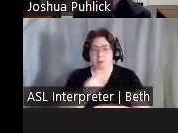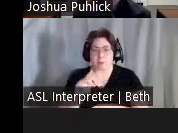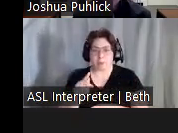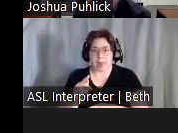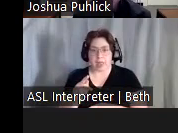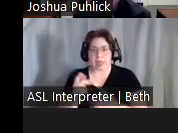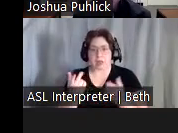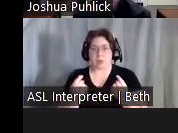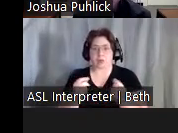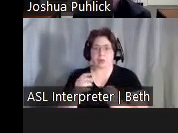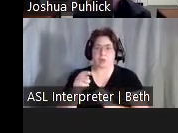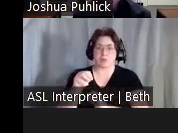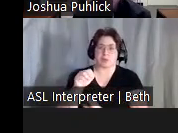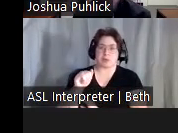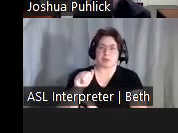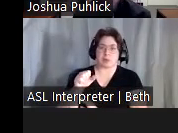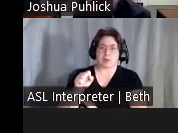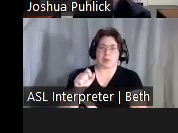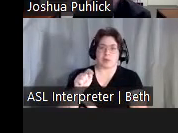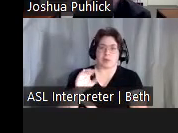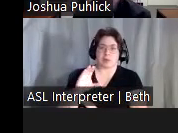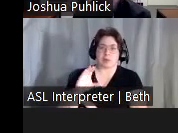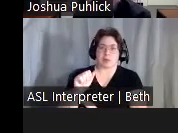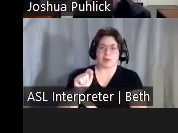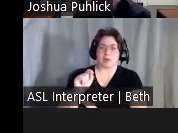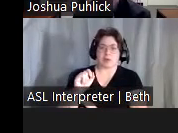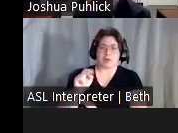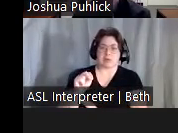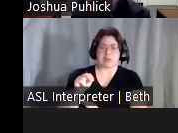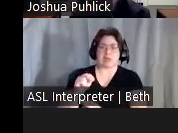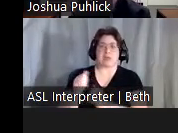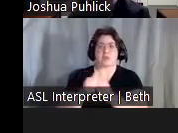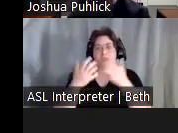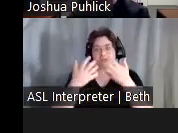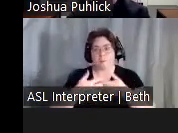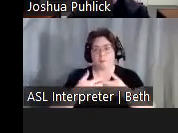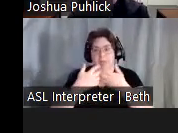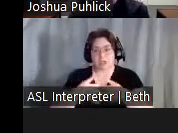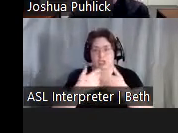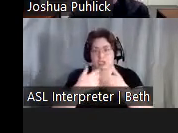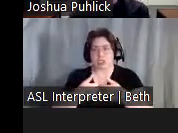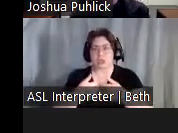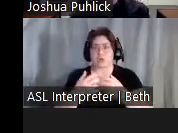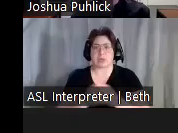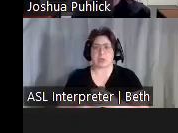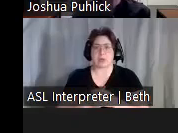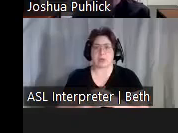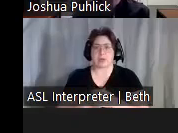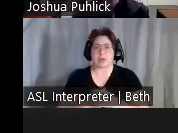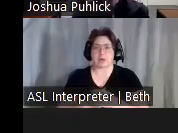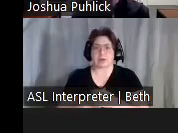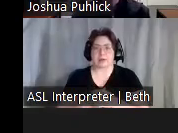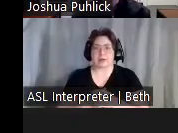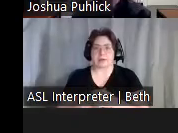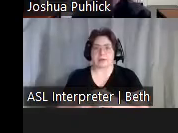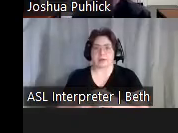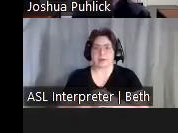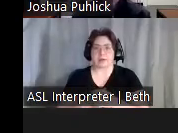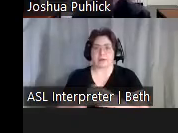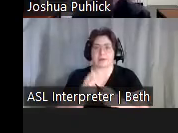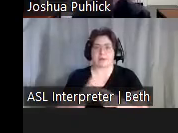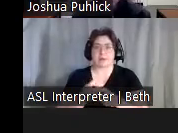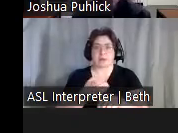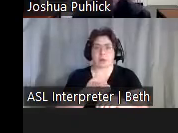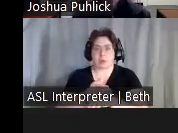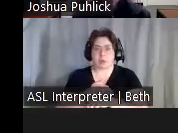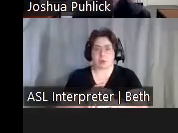machinery of that hardwood component is also used. That's a technique that we use here. And then once we can control the